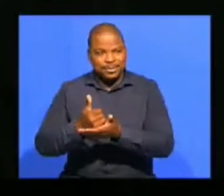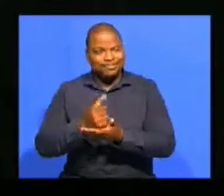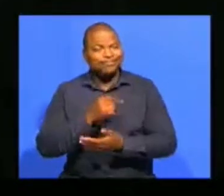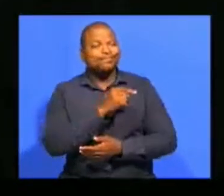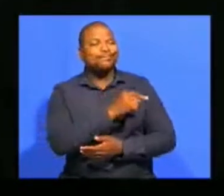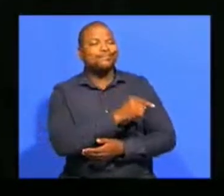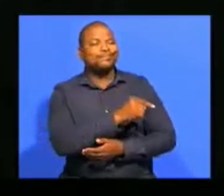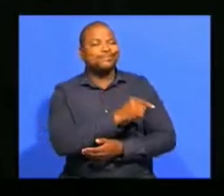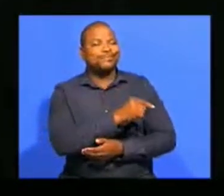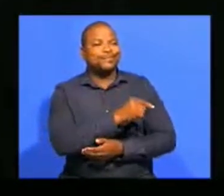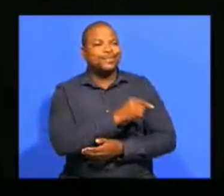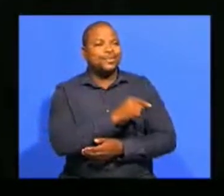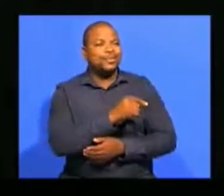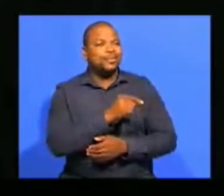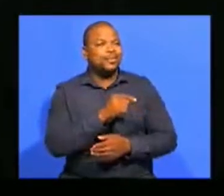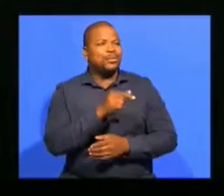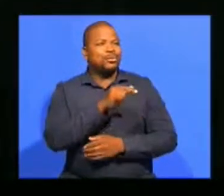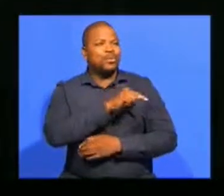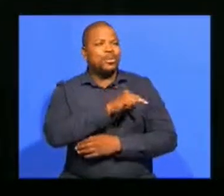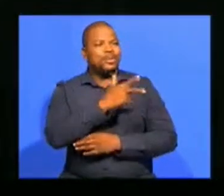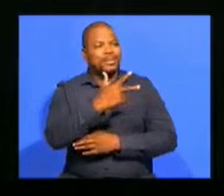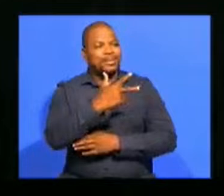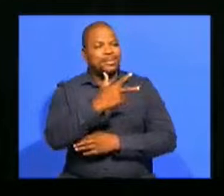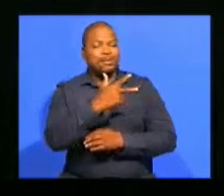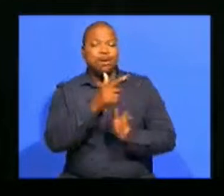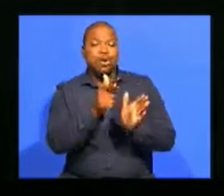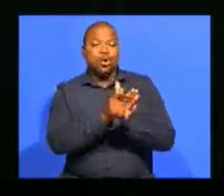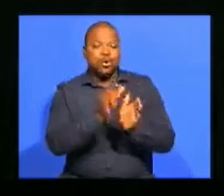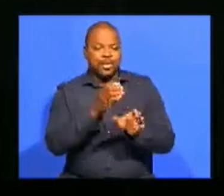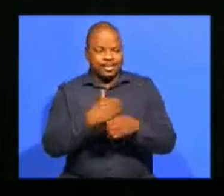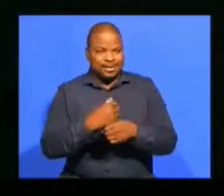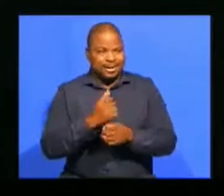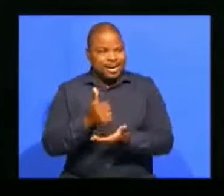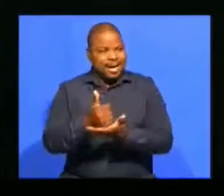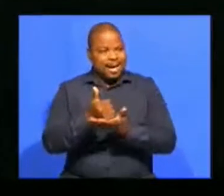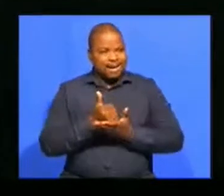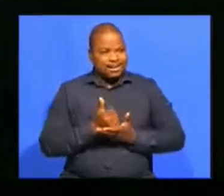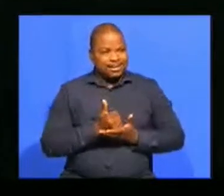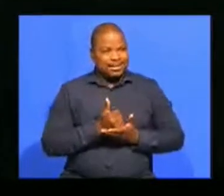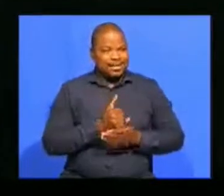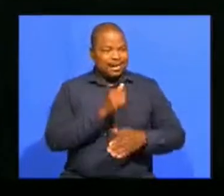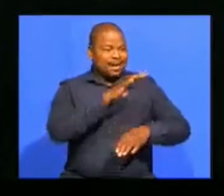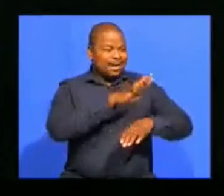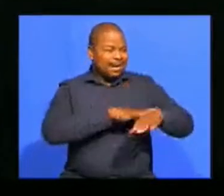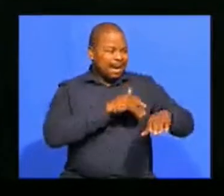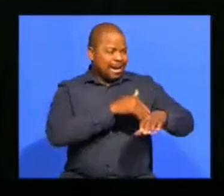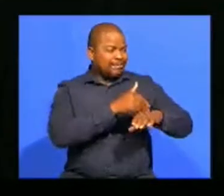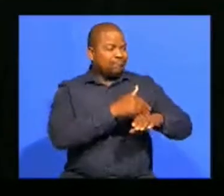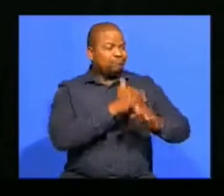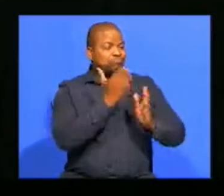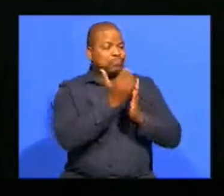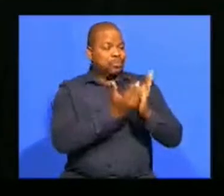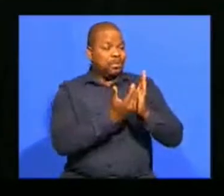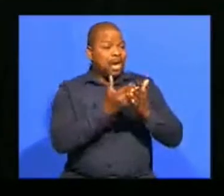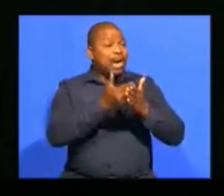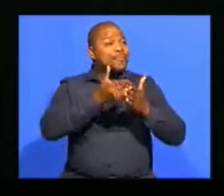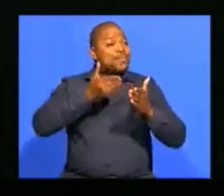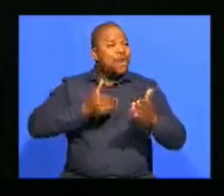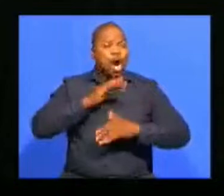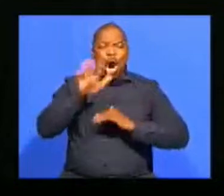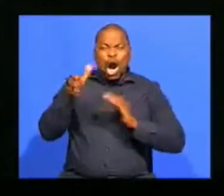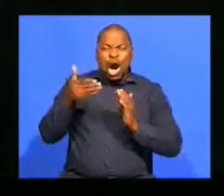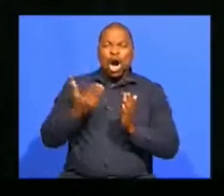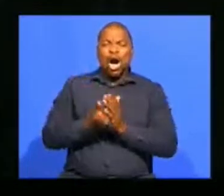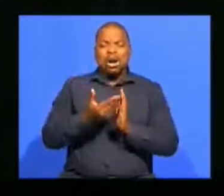when we promulgated 23 pieces of legislation to help us get out of grey listing. And so even before all